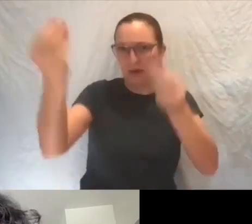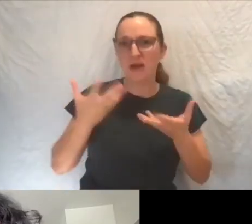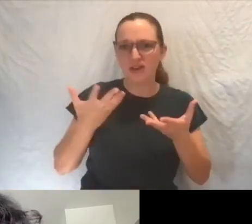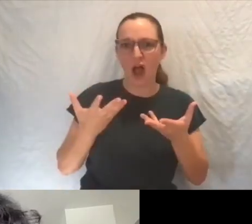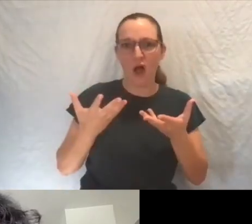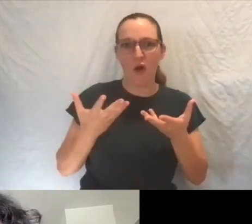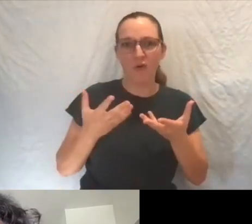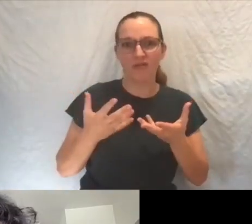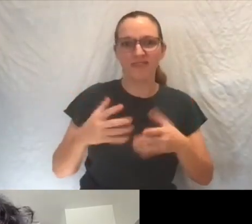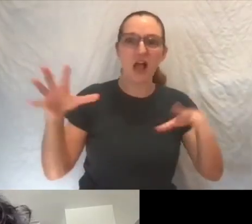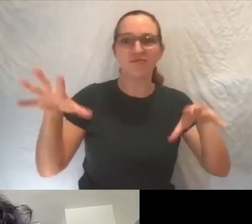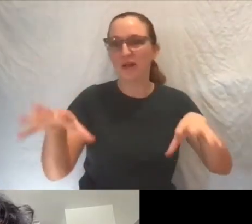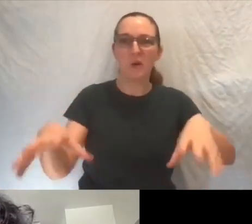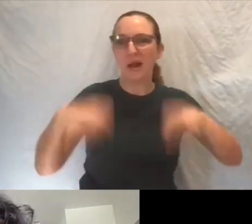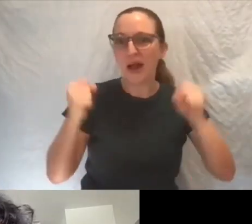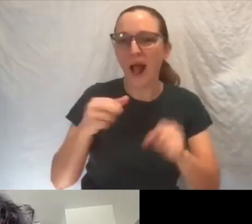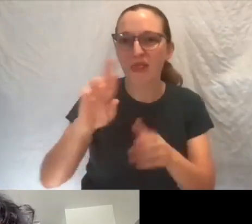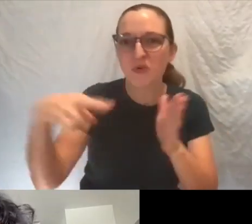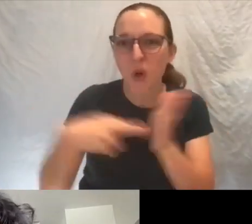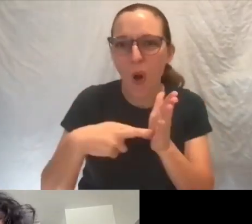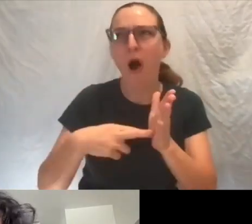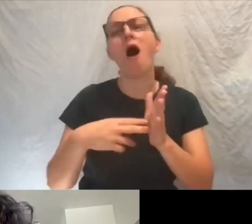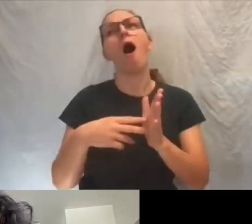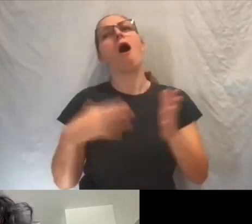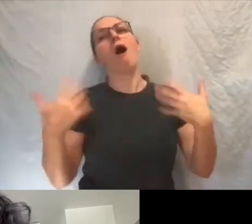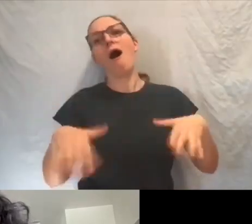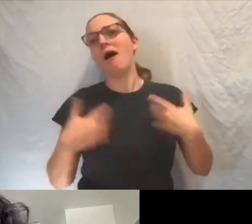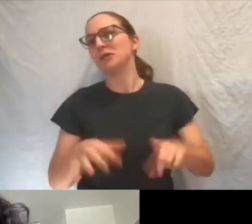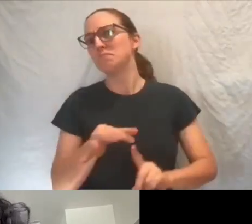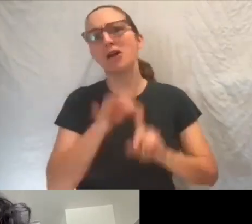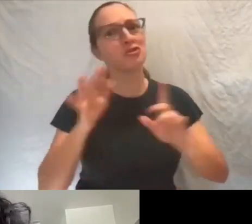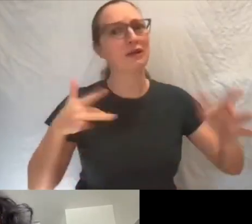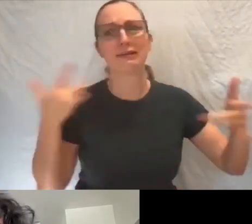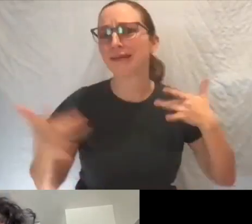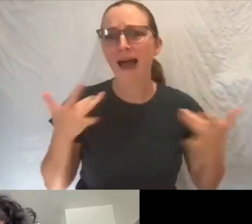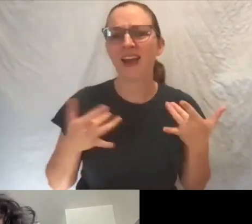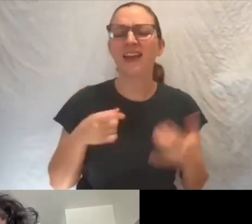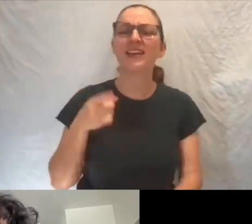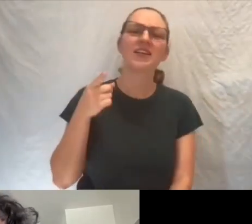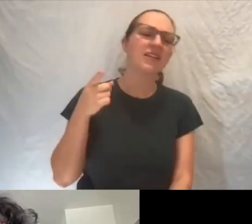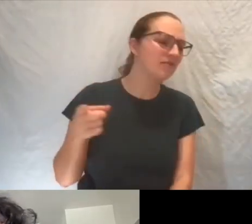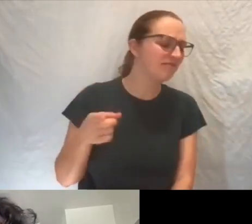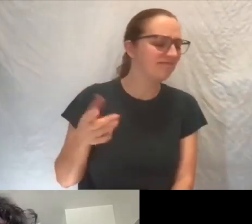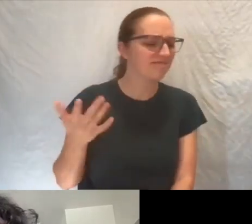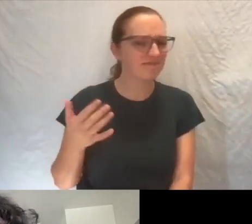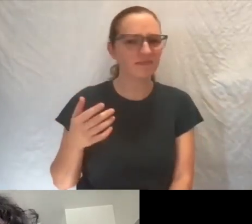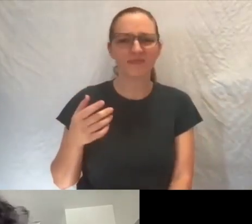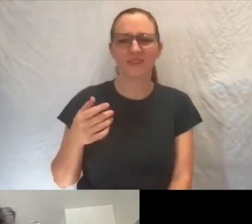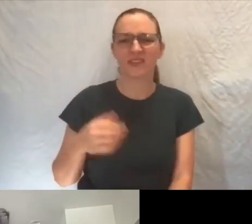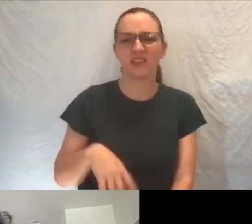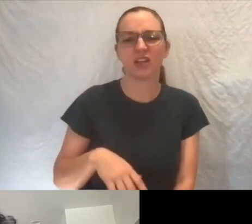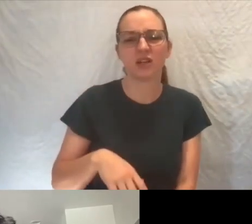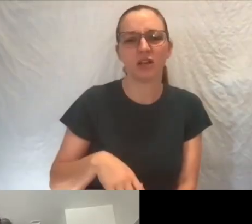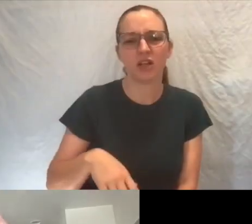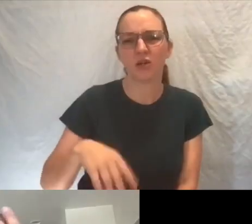which was just really special and so exciting, and just also just very thoughtful on their part. I genuinely had